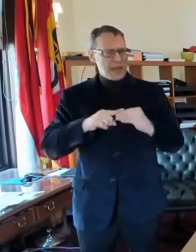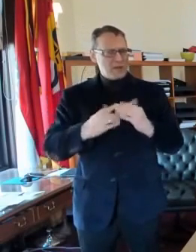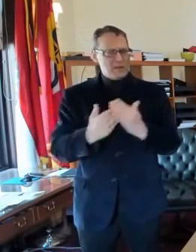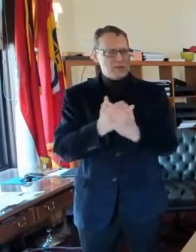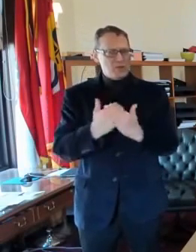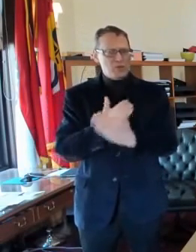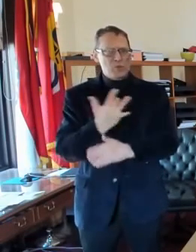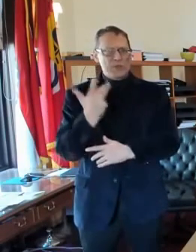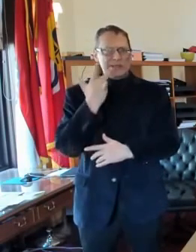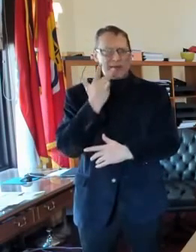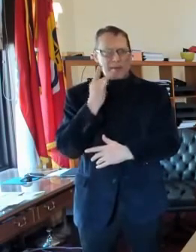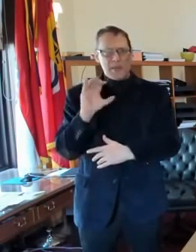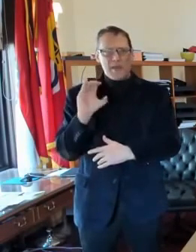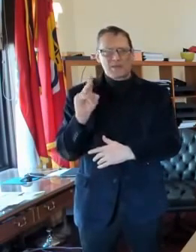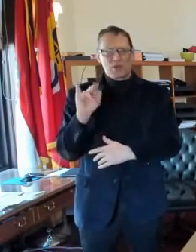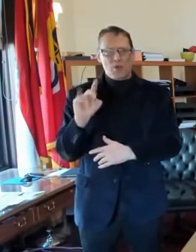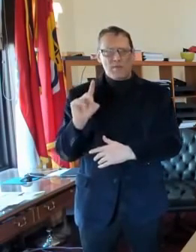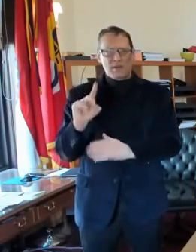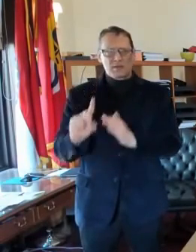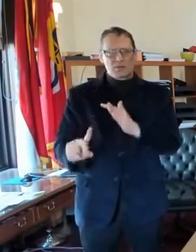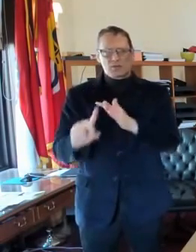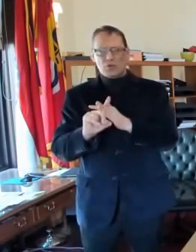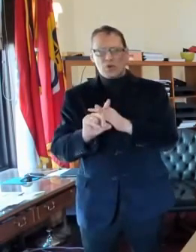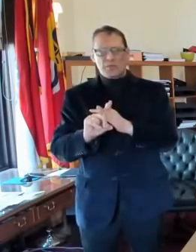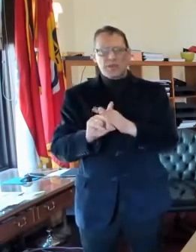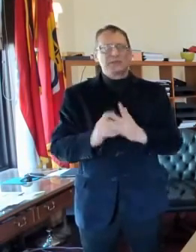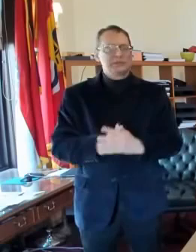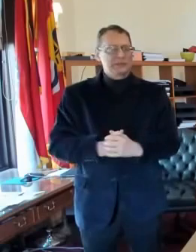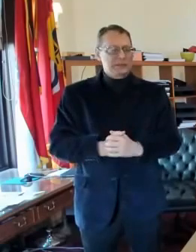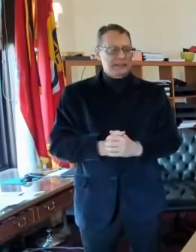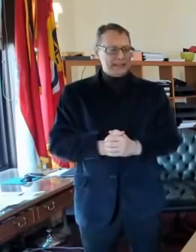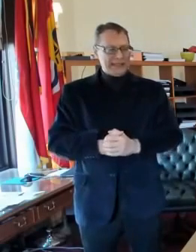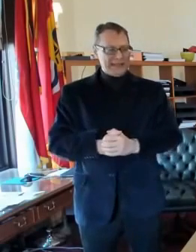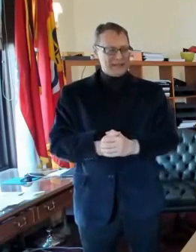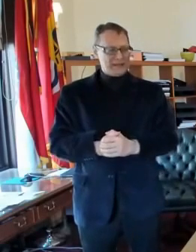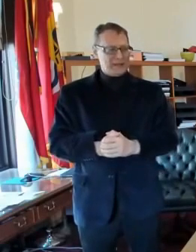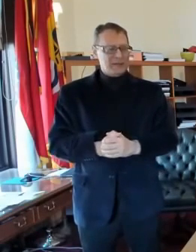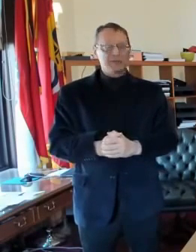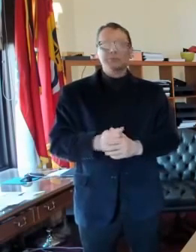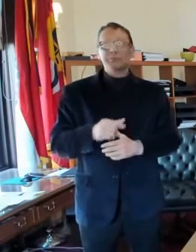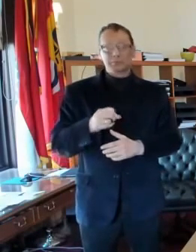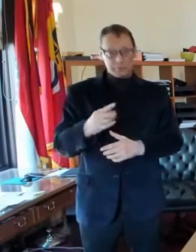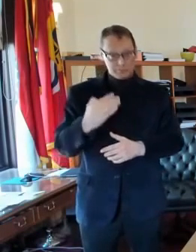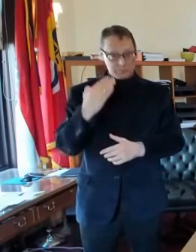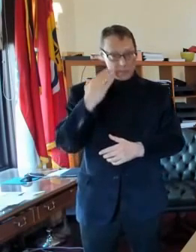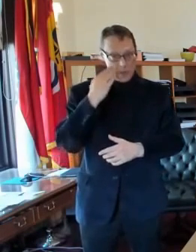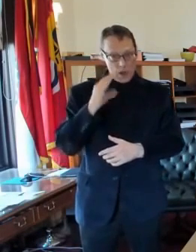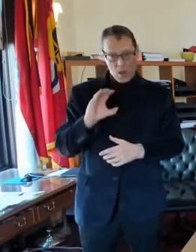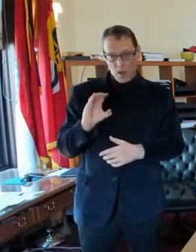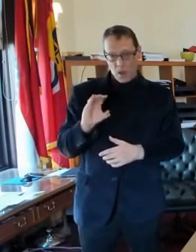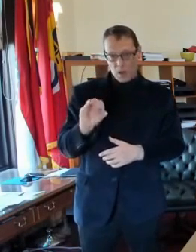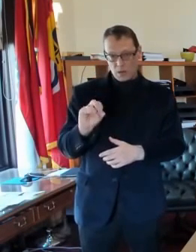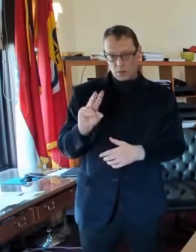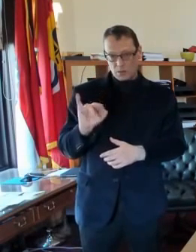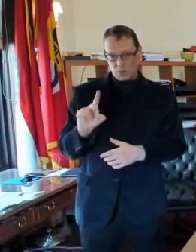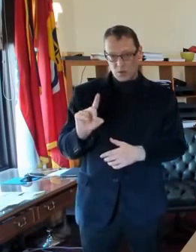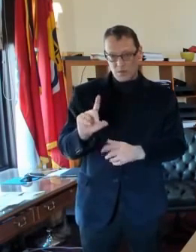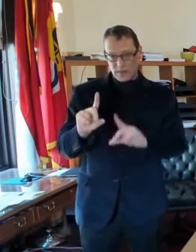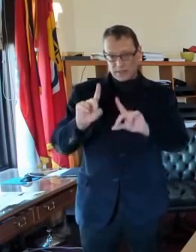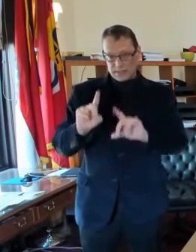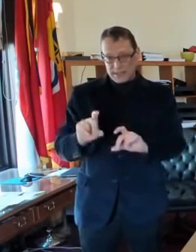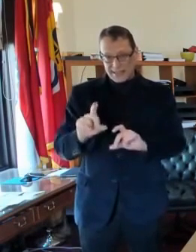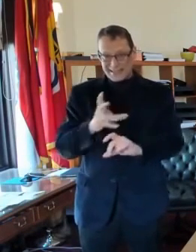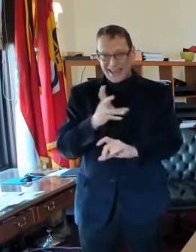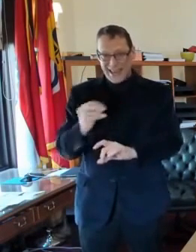COVID that's popped up in this country. Wade's question is, do we know if COVID tests and COVID vaccines